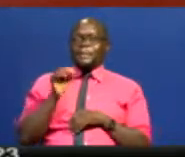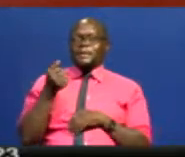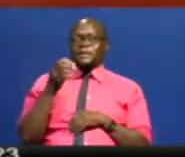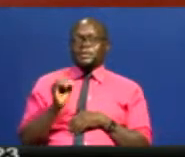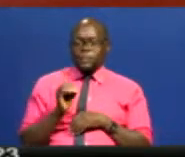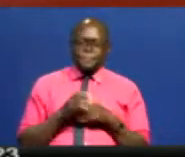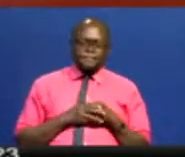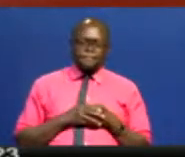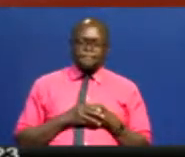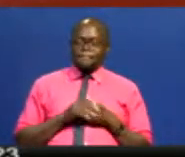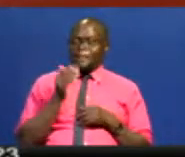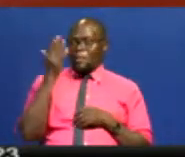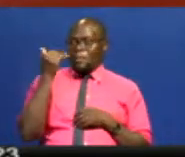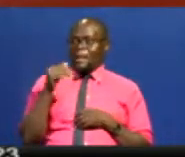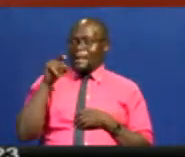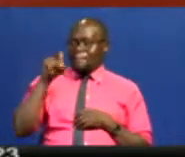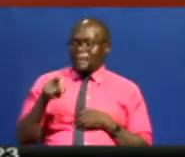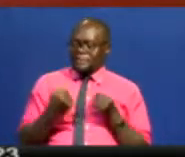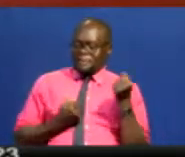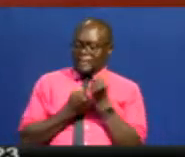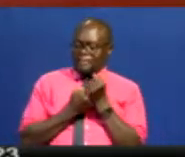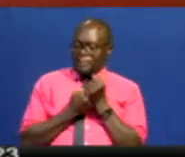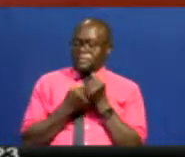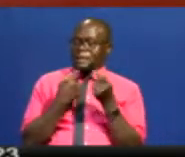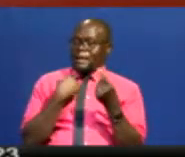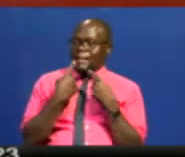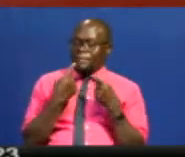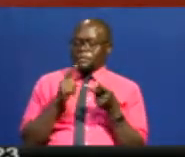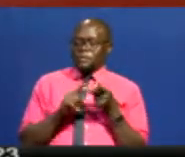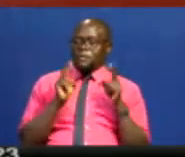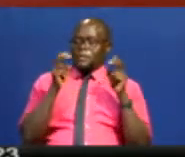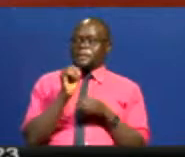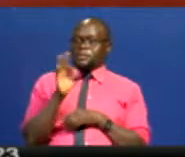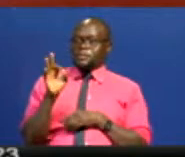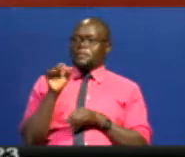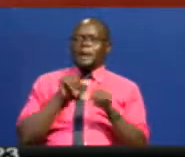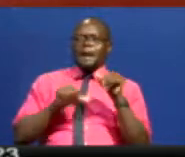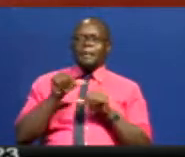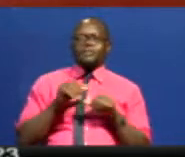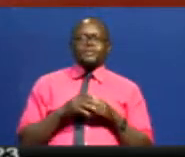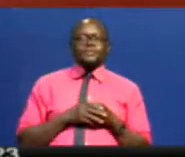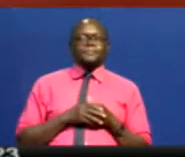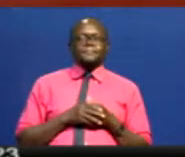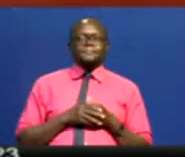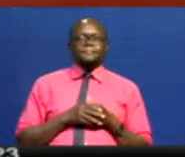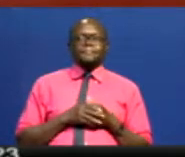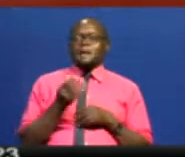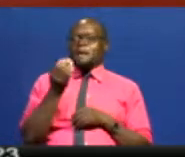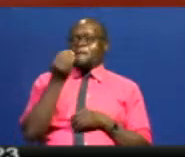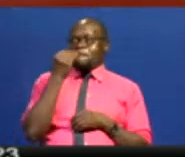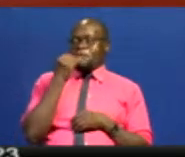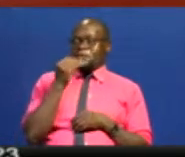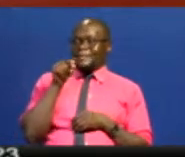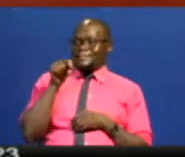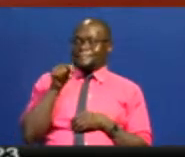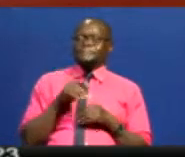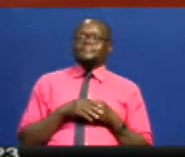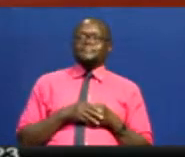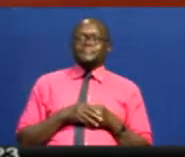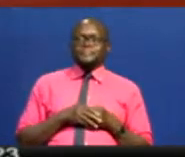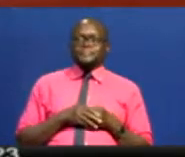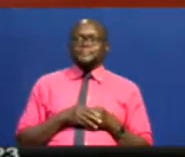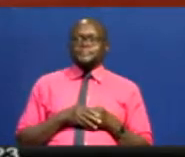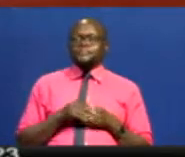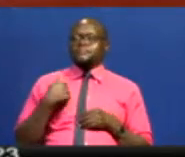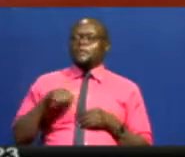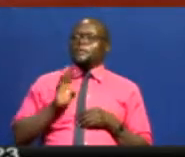Mr. Speaker, that's why I'm supporting this motion. On the issue about the food, Mr. Speaker,